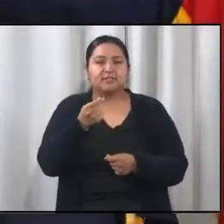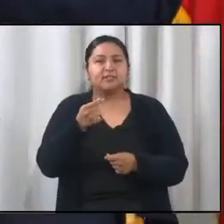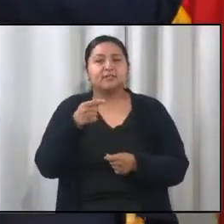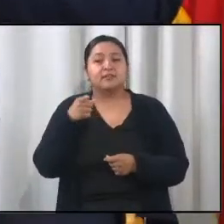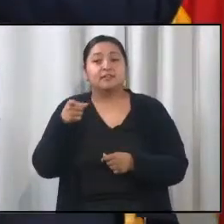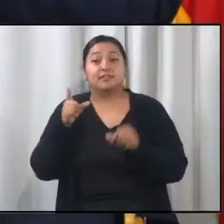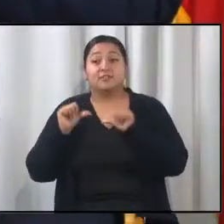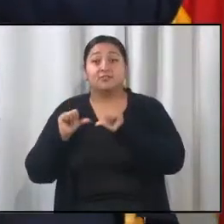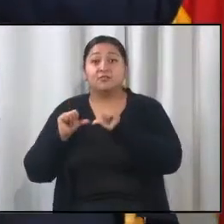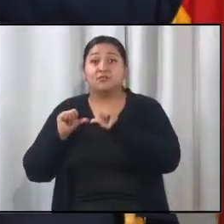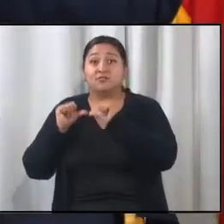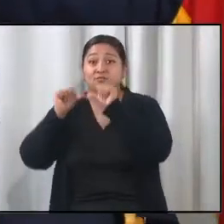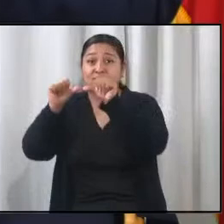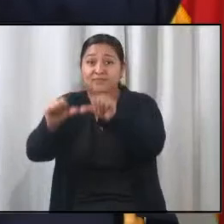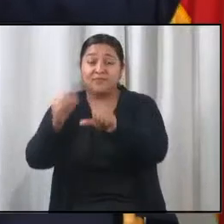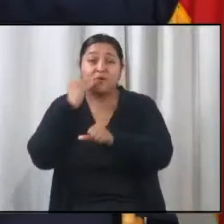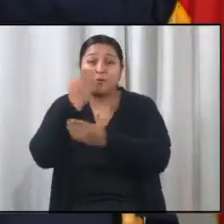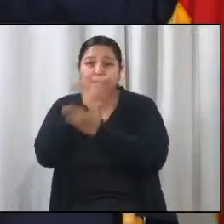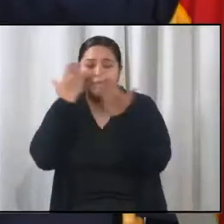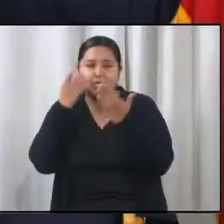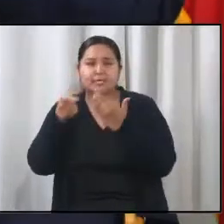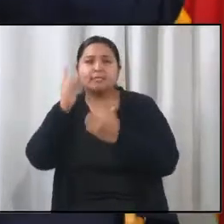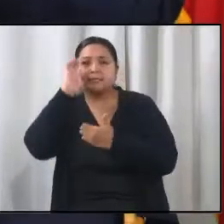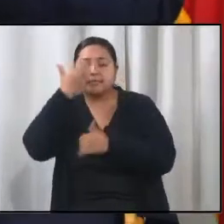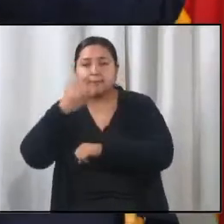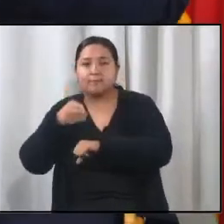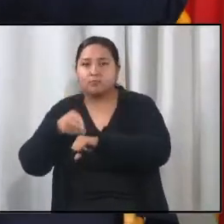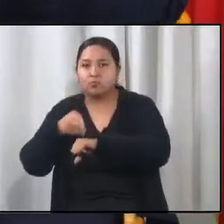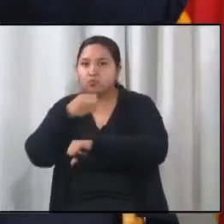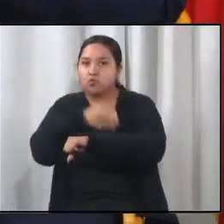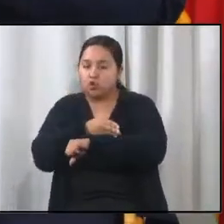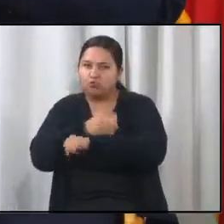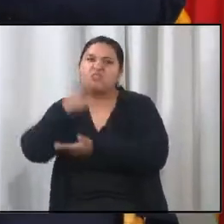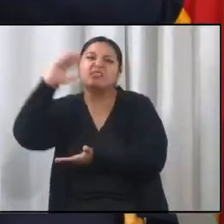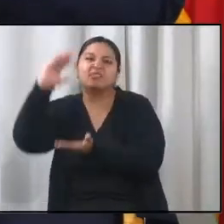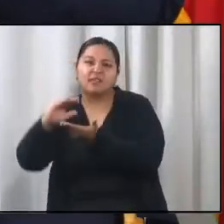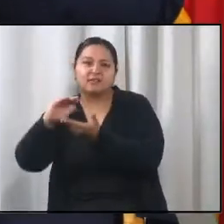homeless, but more and more individuals experiencing homeless. So we have to